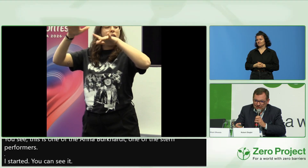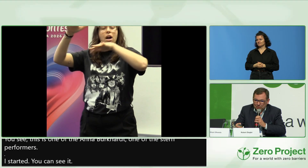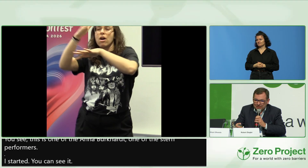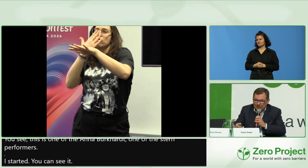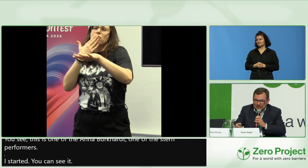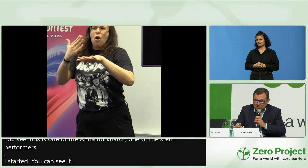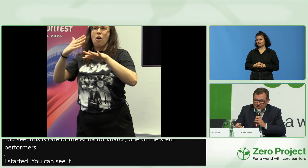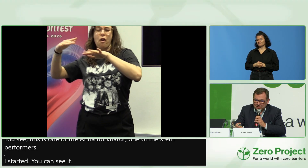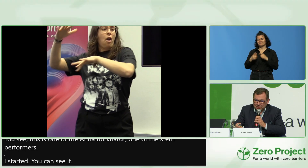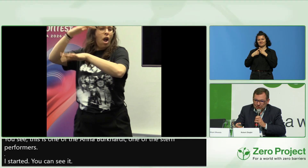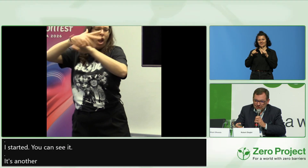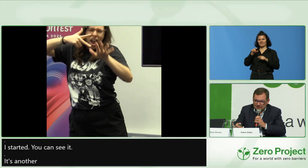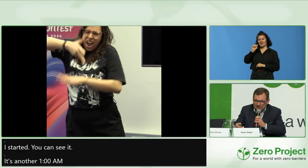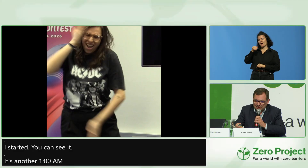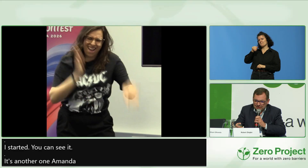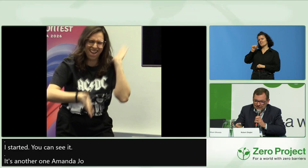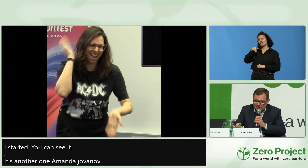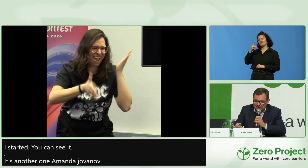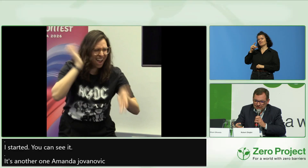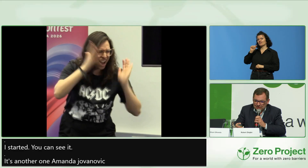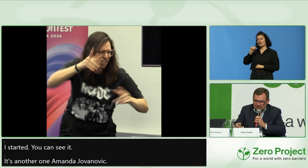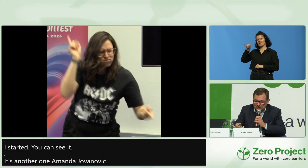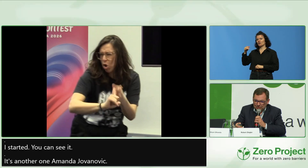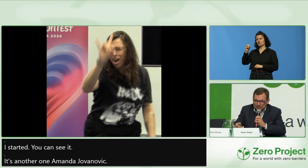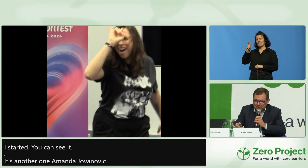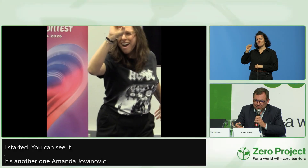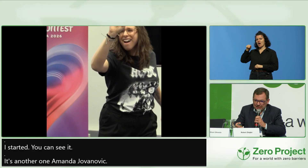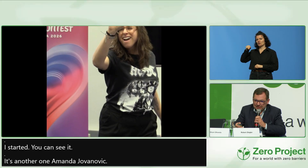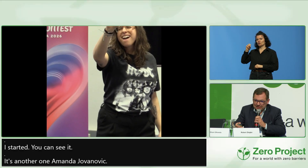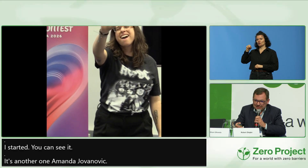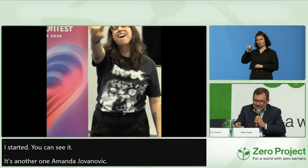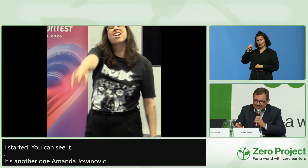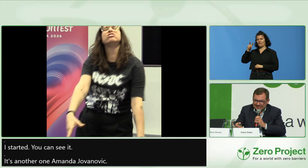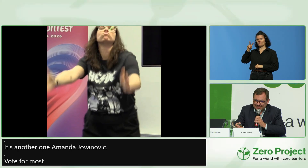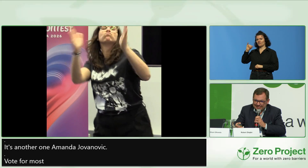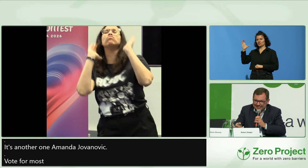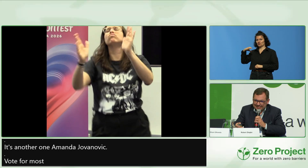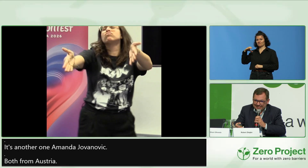It's another one, Amanda Jovanovic, both from Austria.